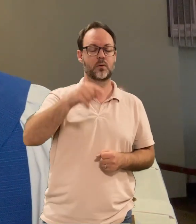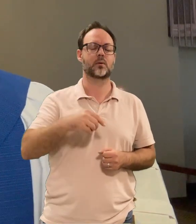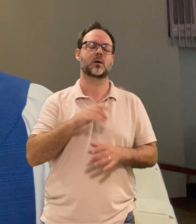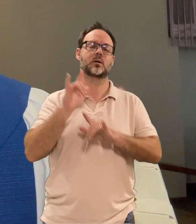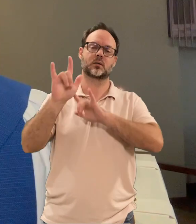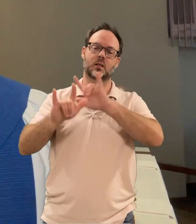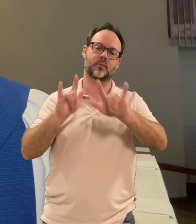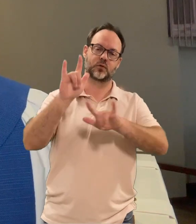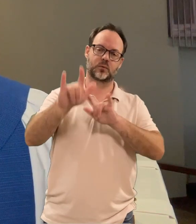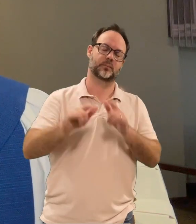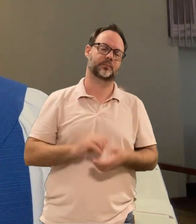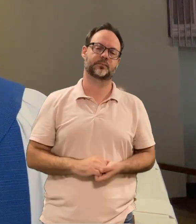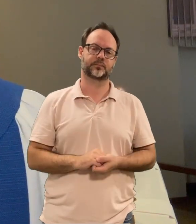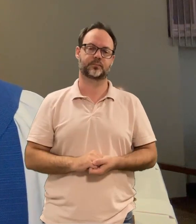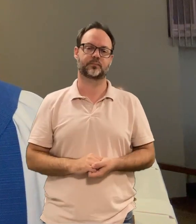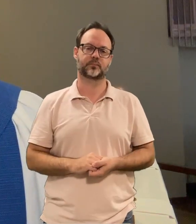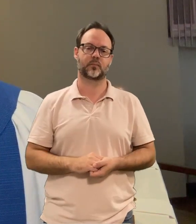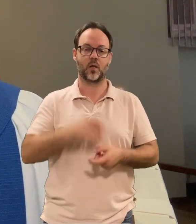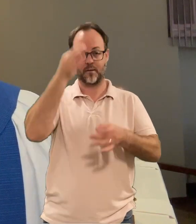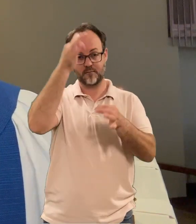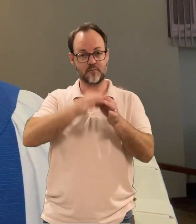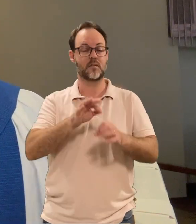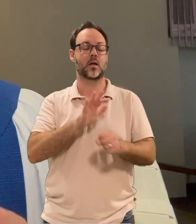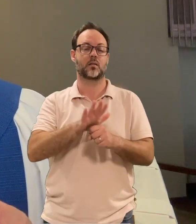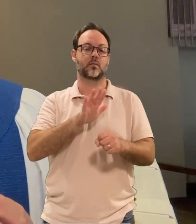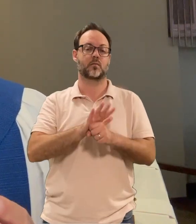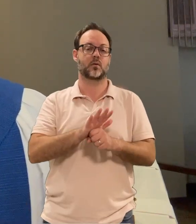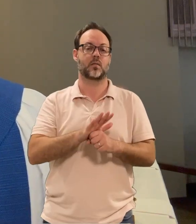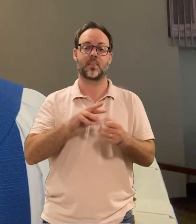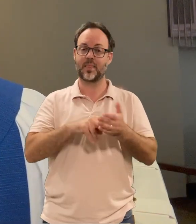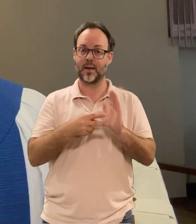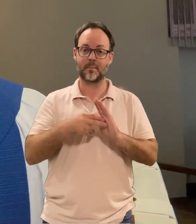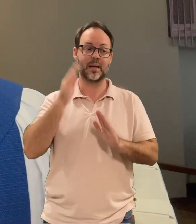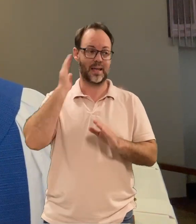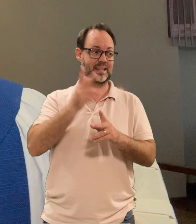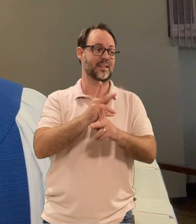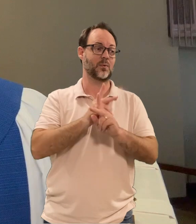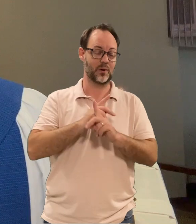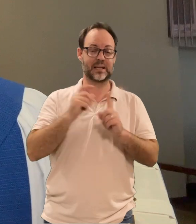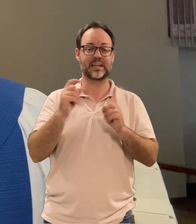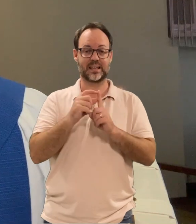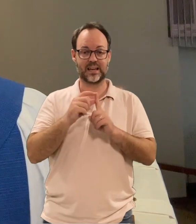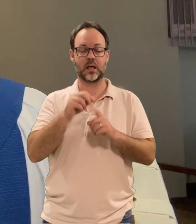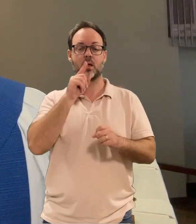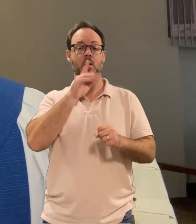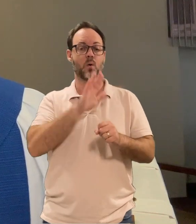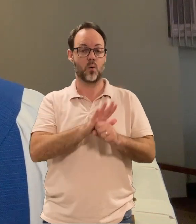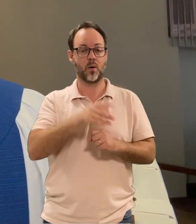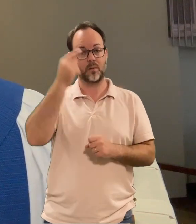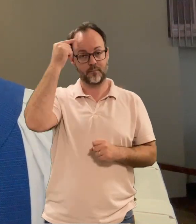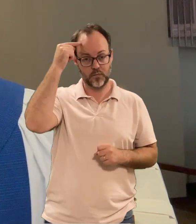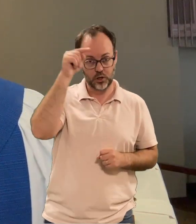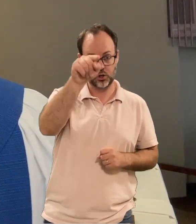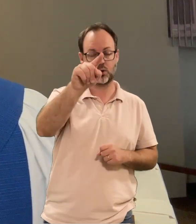God makes to you because He loves you. He is faithful. That means He's going to keep these